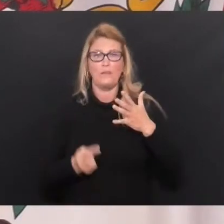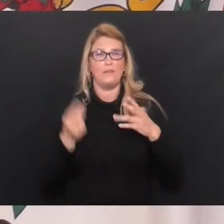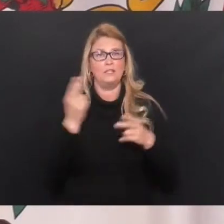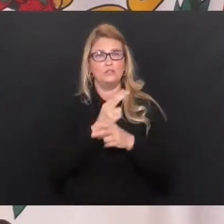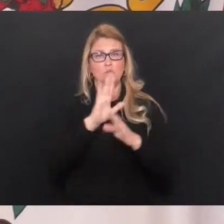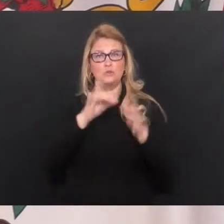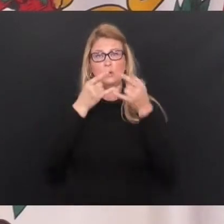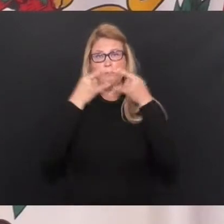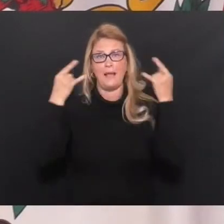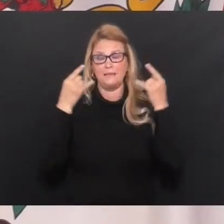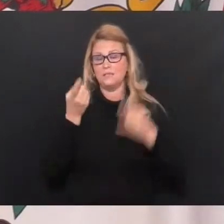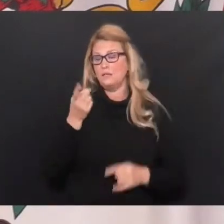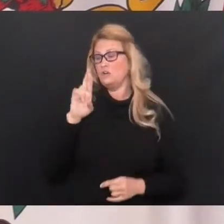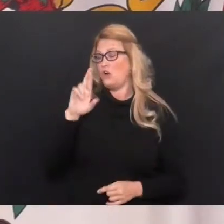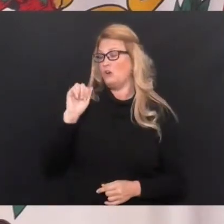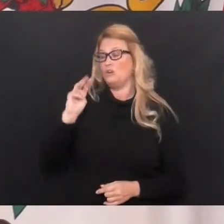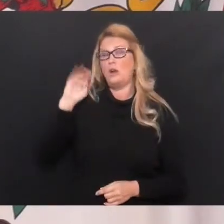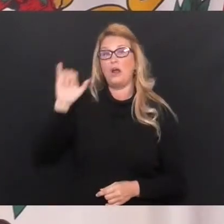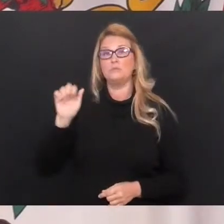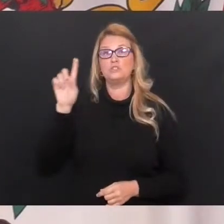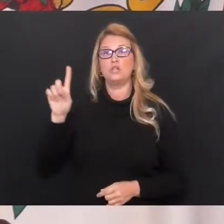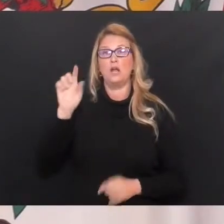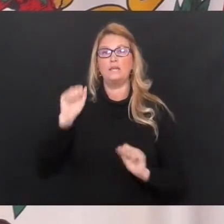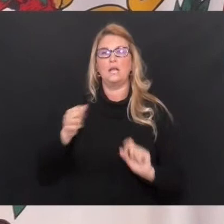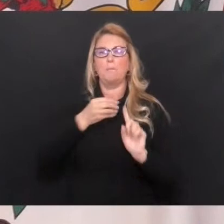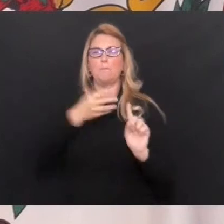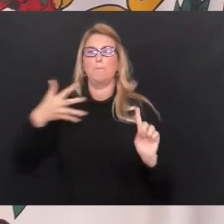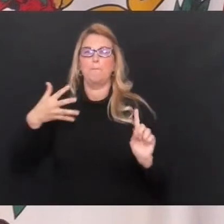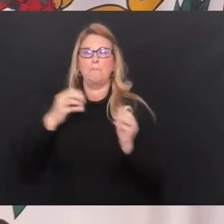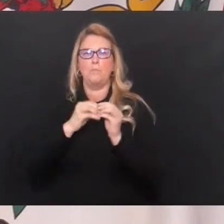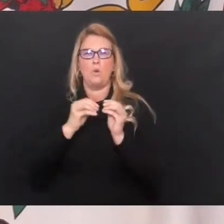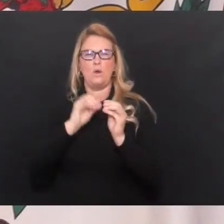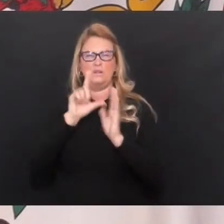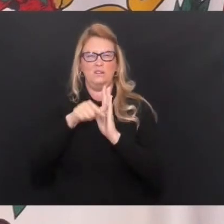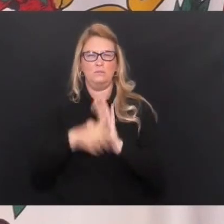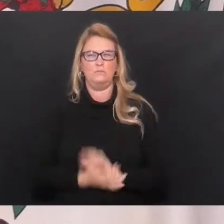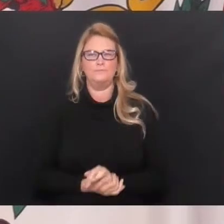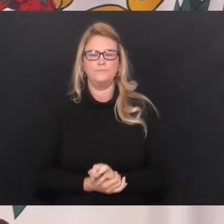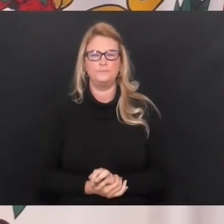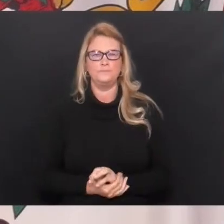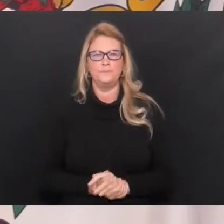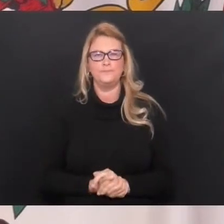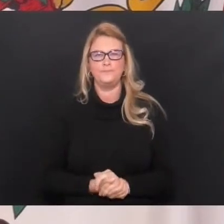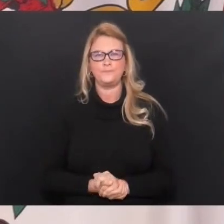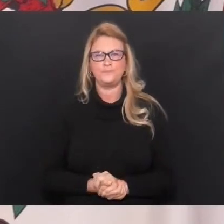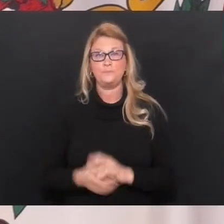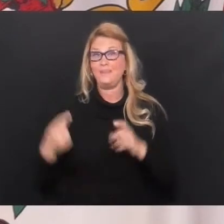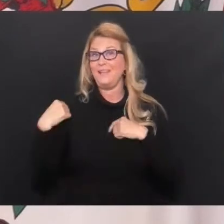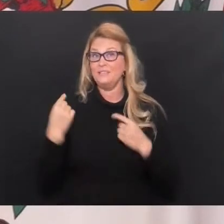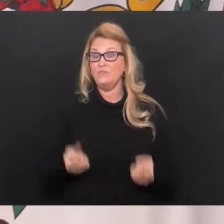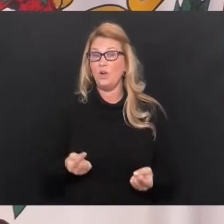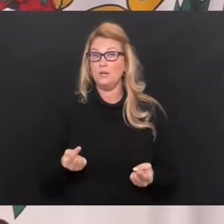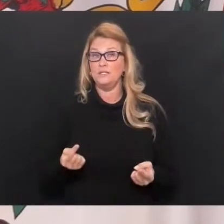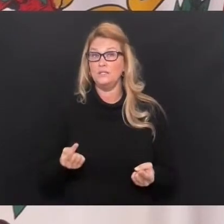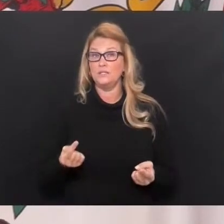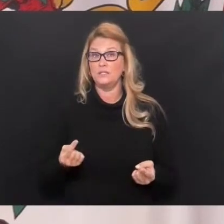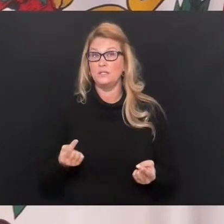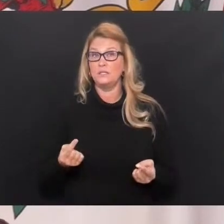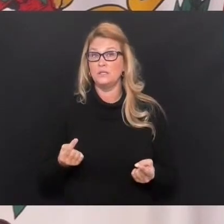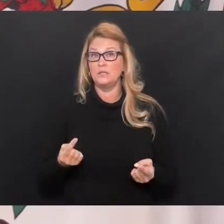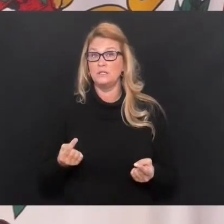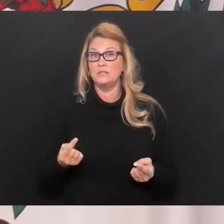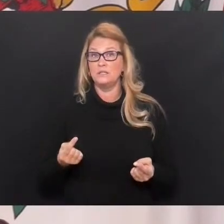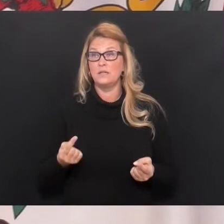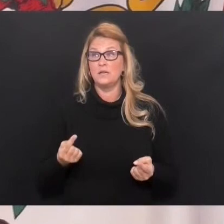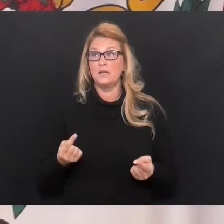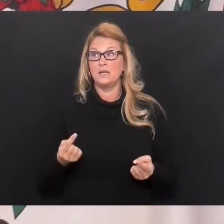Dr. Amjad will have more about that in just a few minutes. You know, as far as the breaking